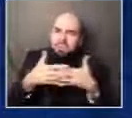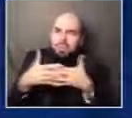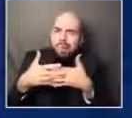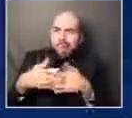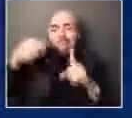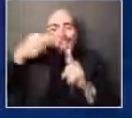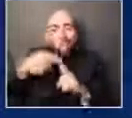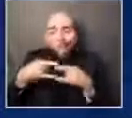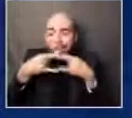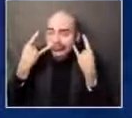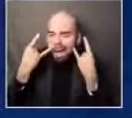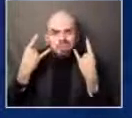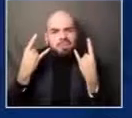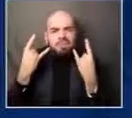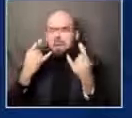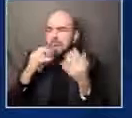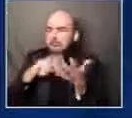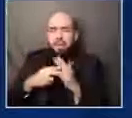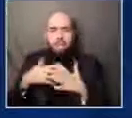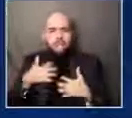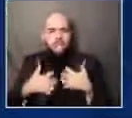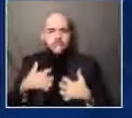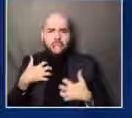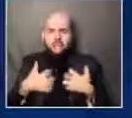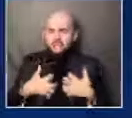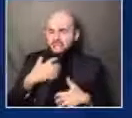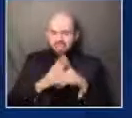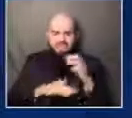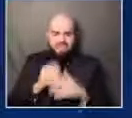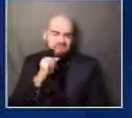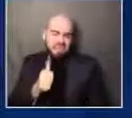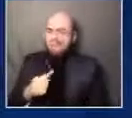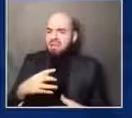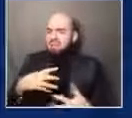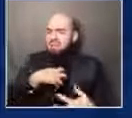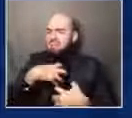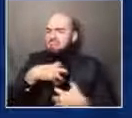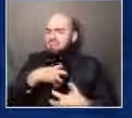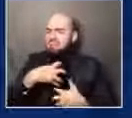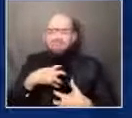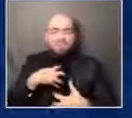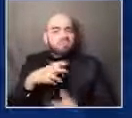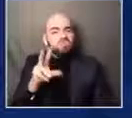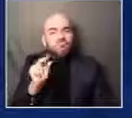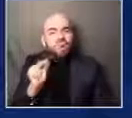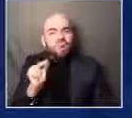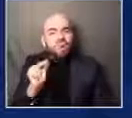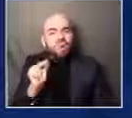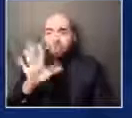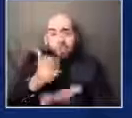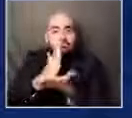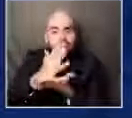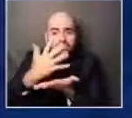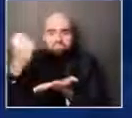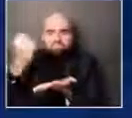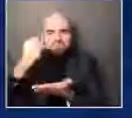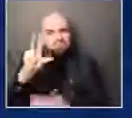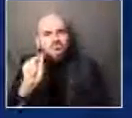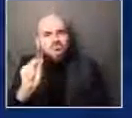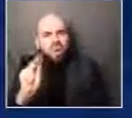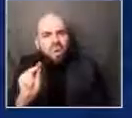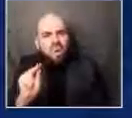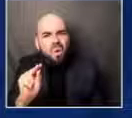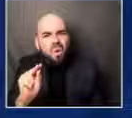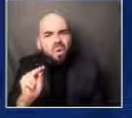comfortable. It's to take something away from you. It's to give something back to all of us, a